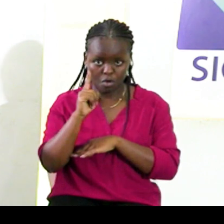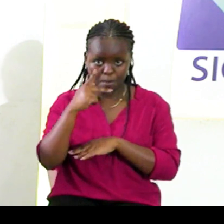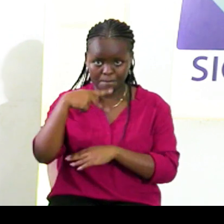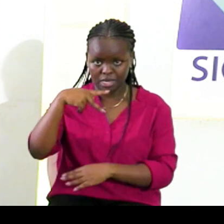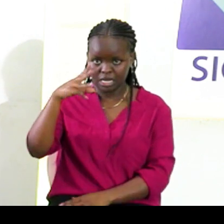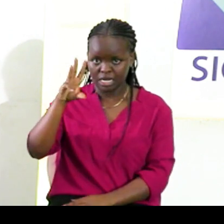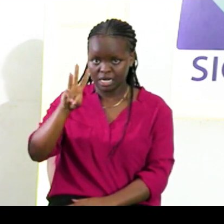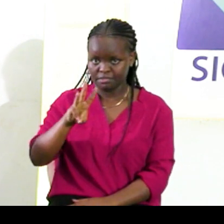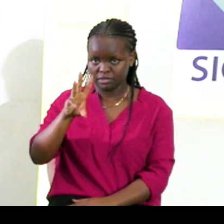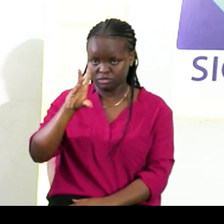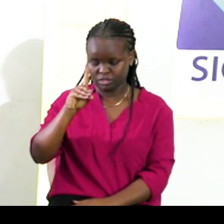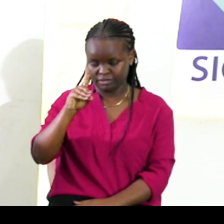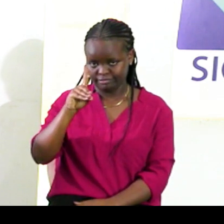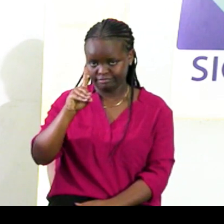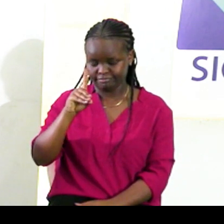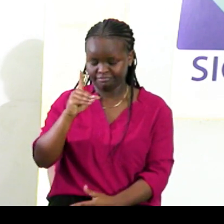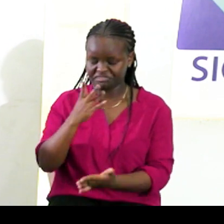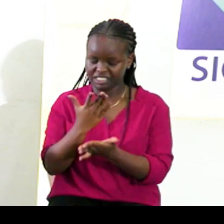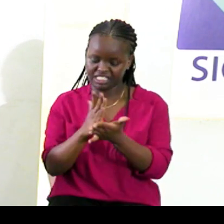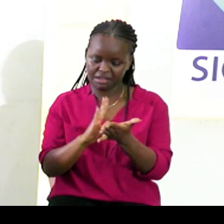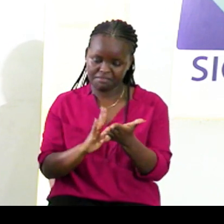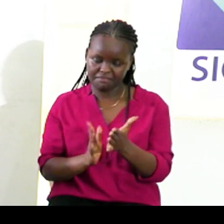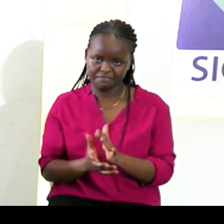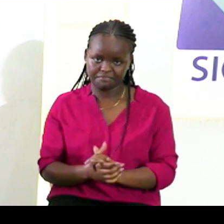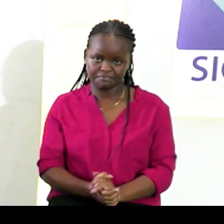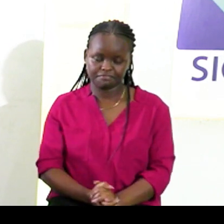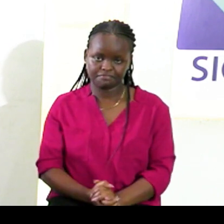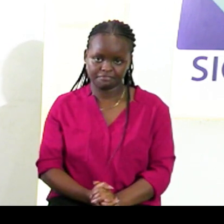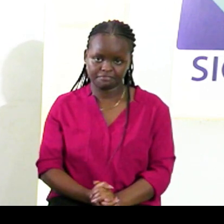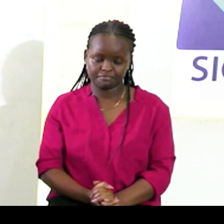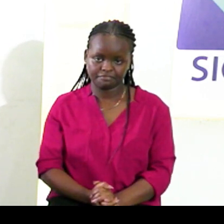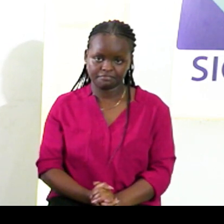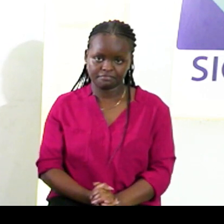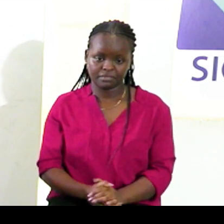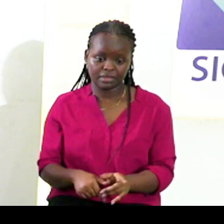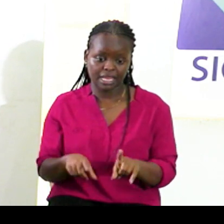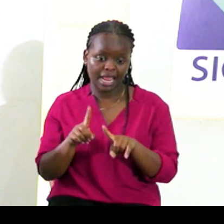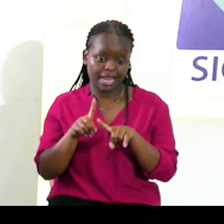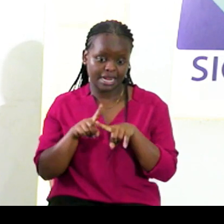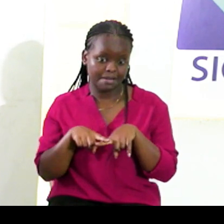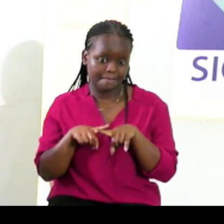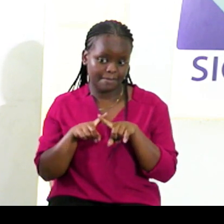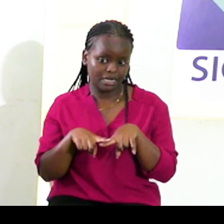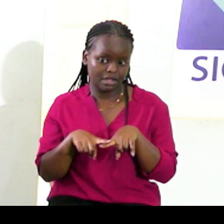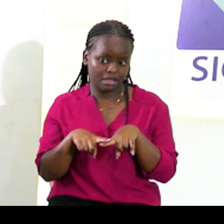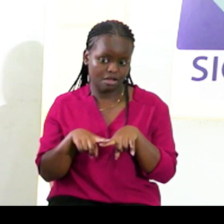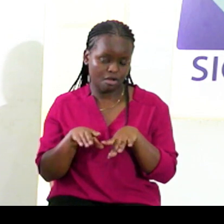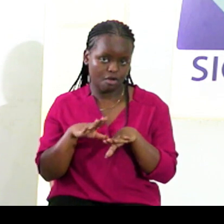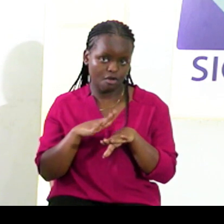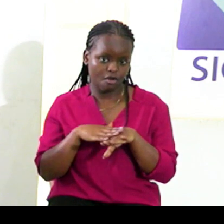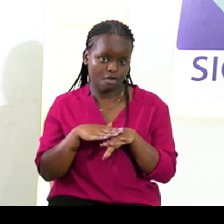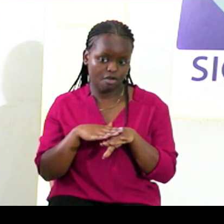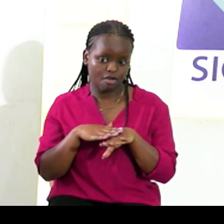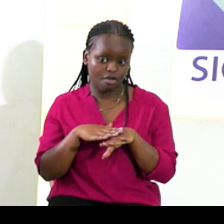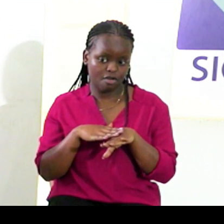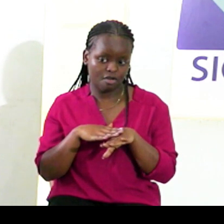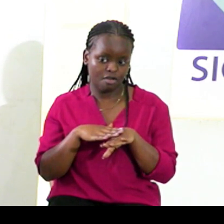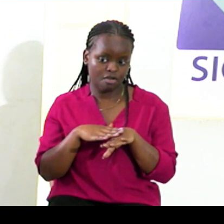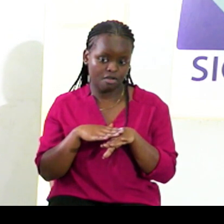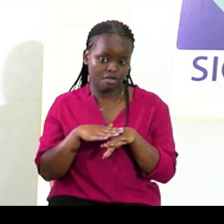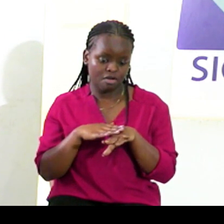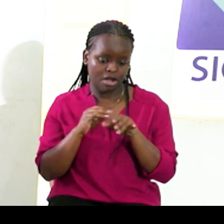disabilities? Some of them. Yeah, depending on the nature of